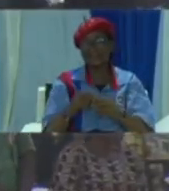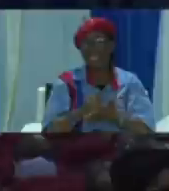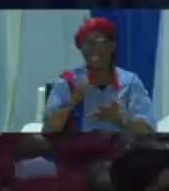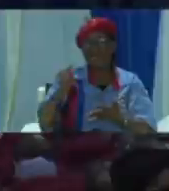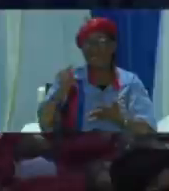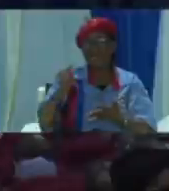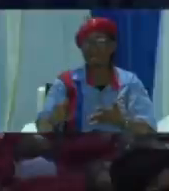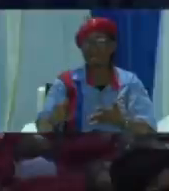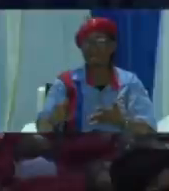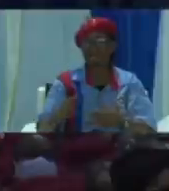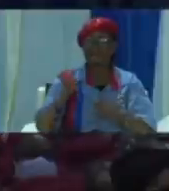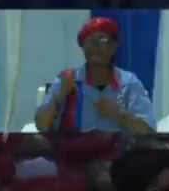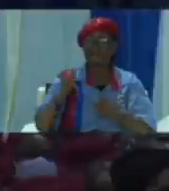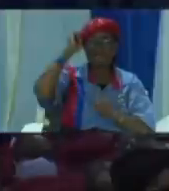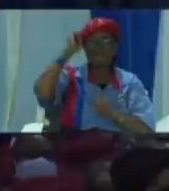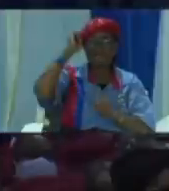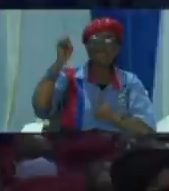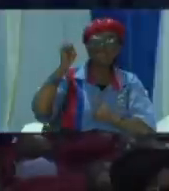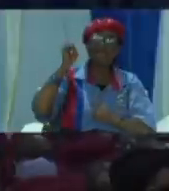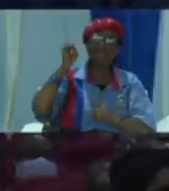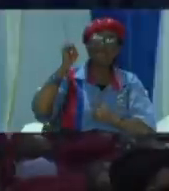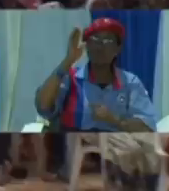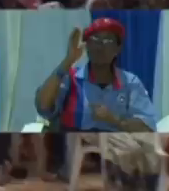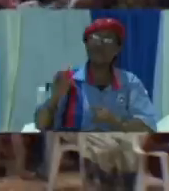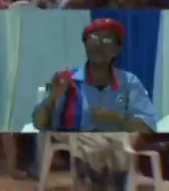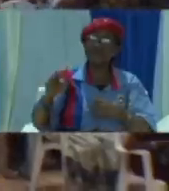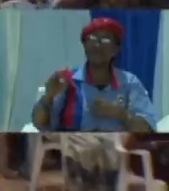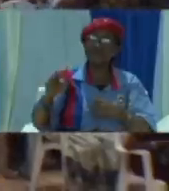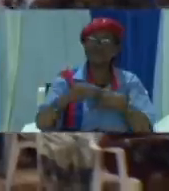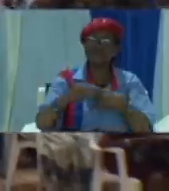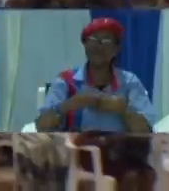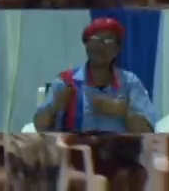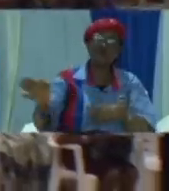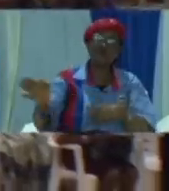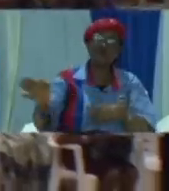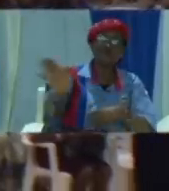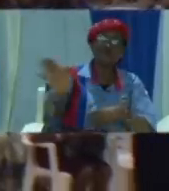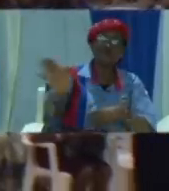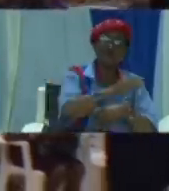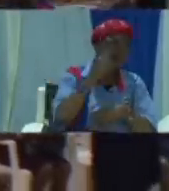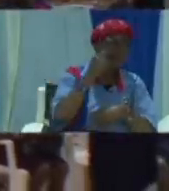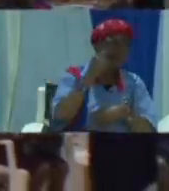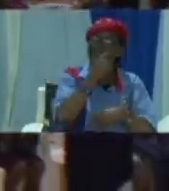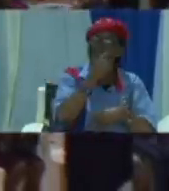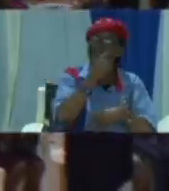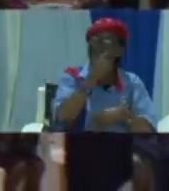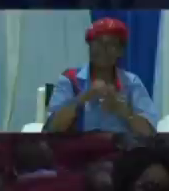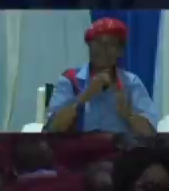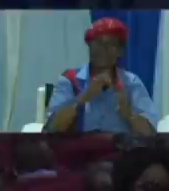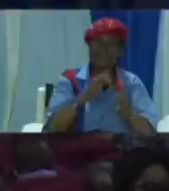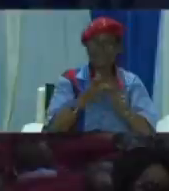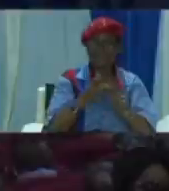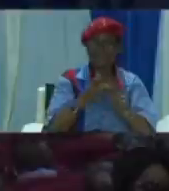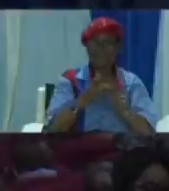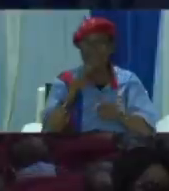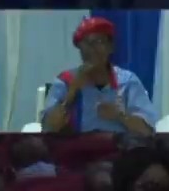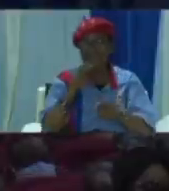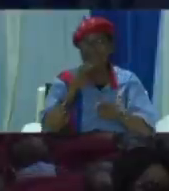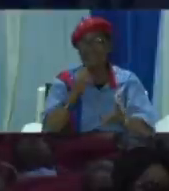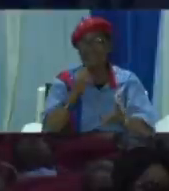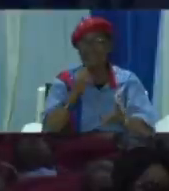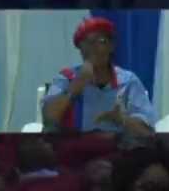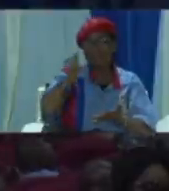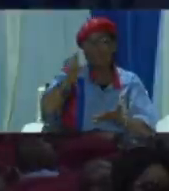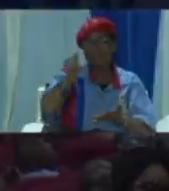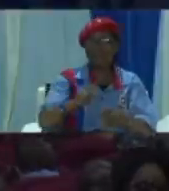He will restore your sight. Yo boju re bo sipo. Amen. But you